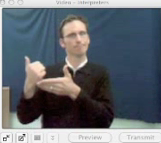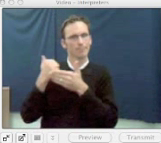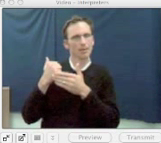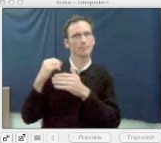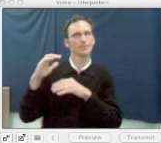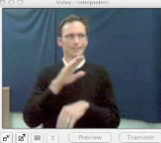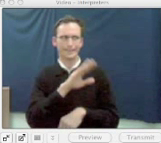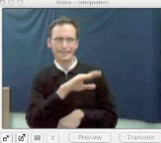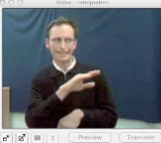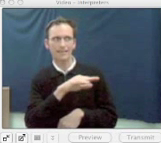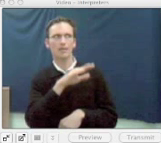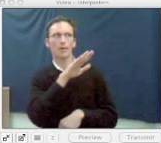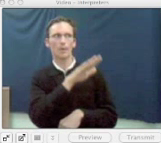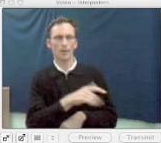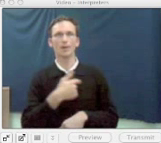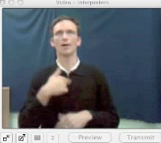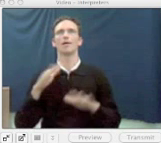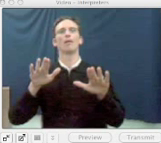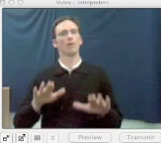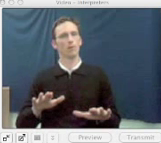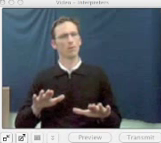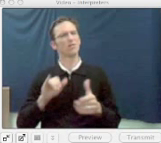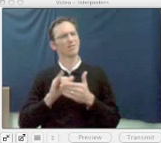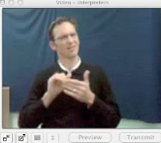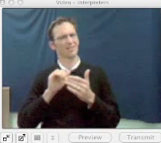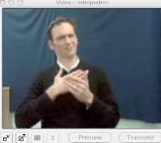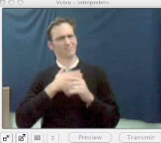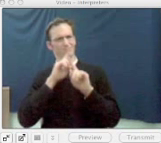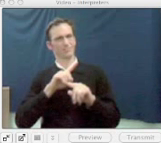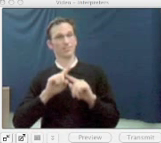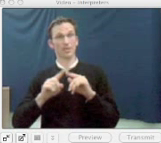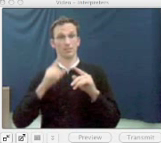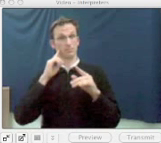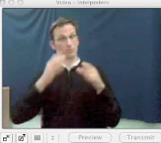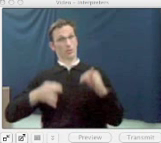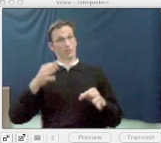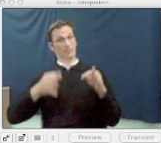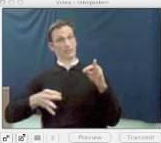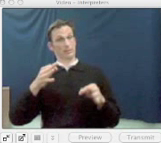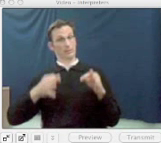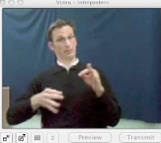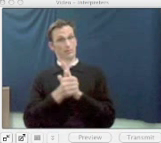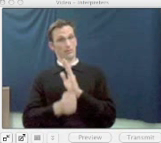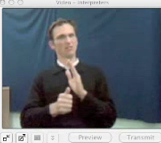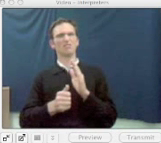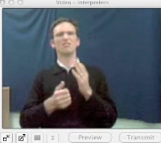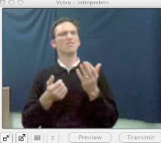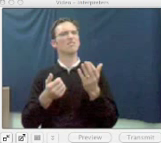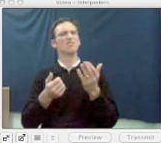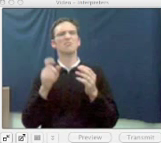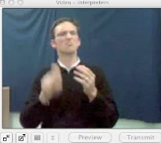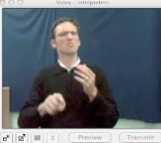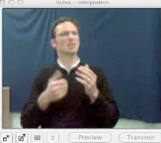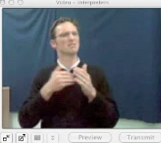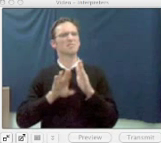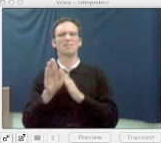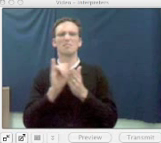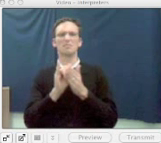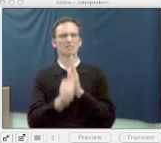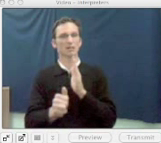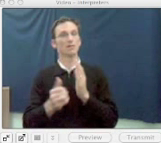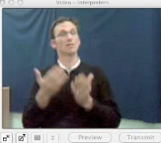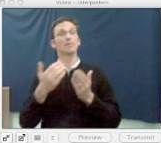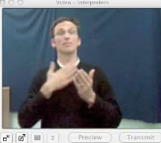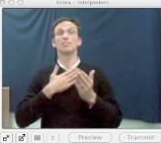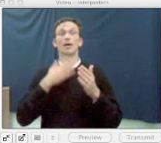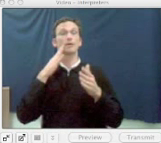brief, that's how I would respond to that. But judgment, I don't think you can get away with not having a good development of that, even if it's a bit unsophisticated, or even